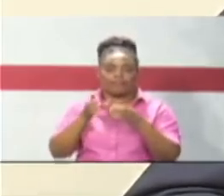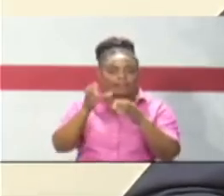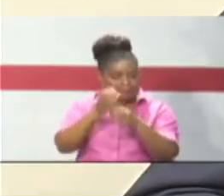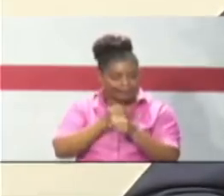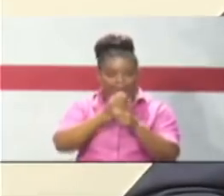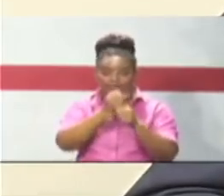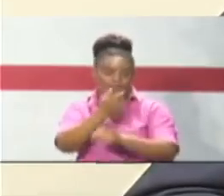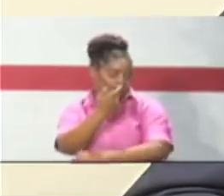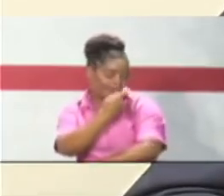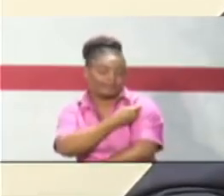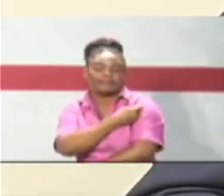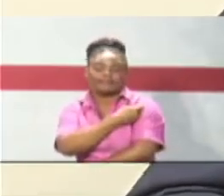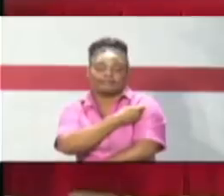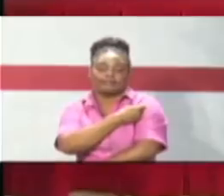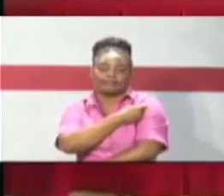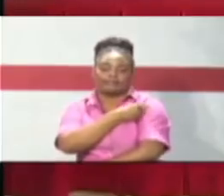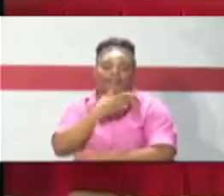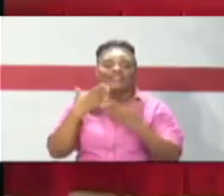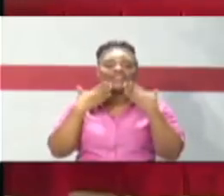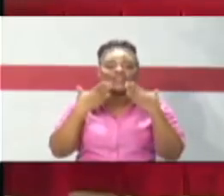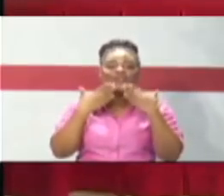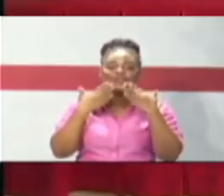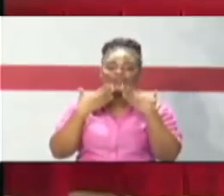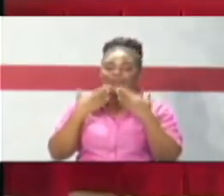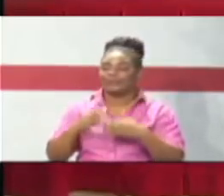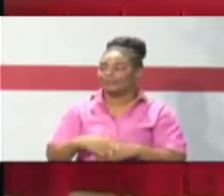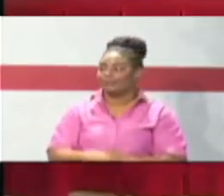vaccinated. Okay? Thank you.